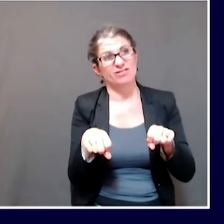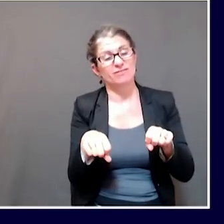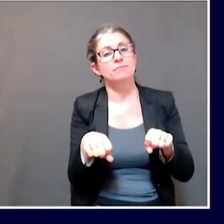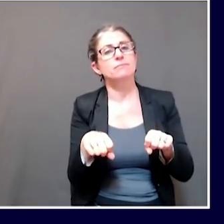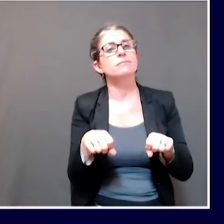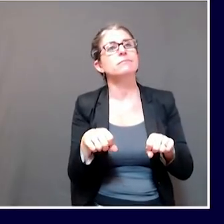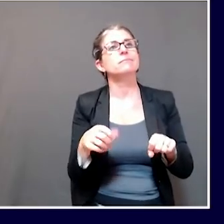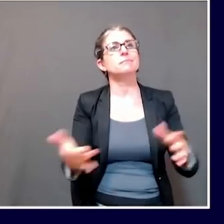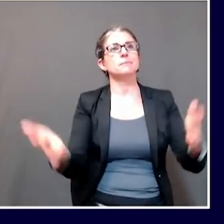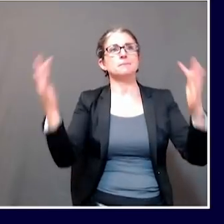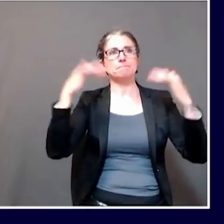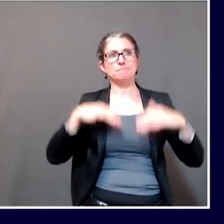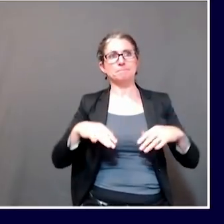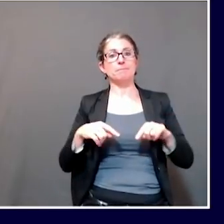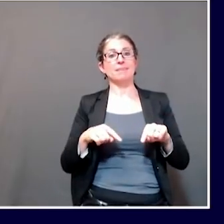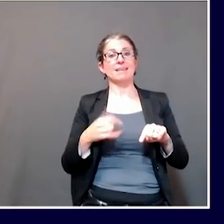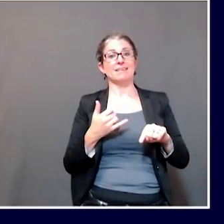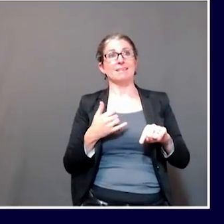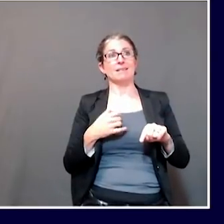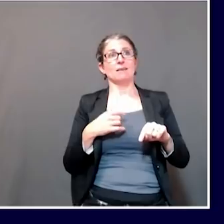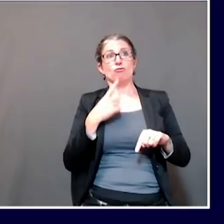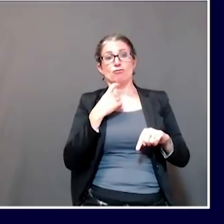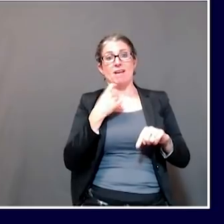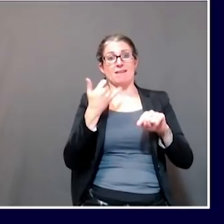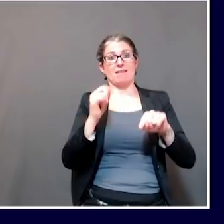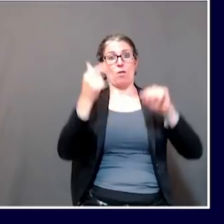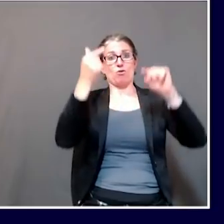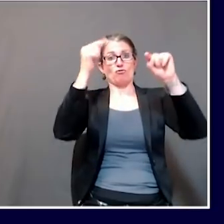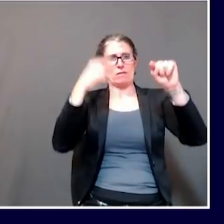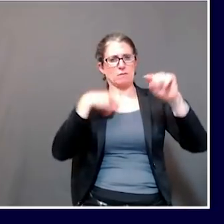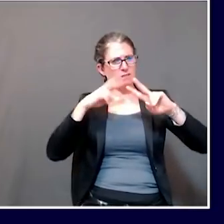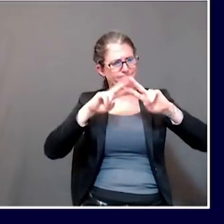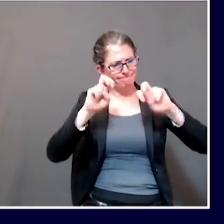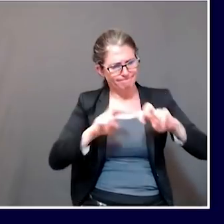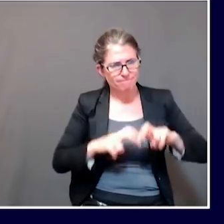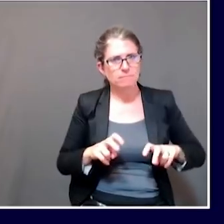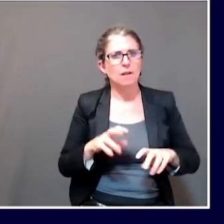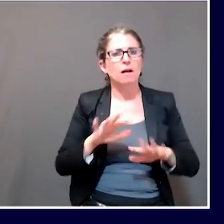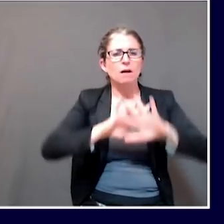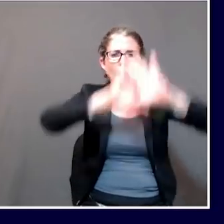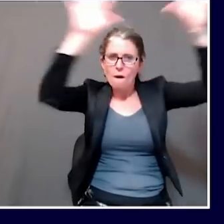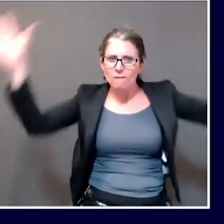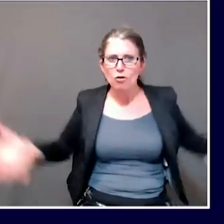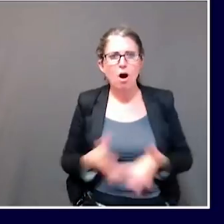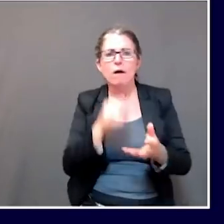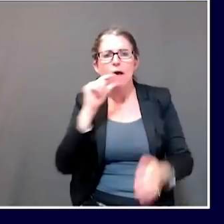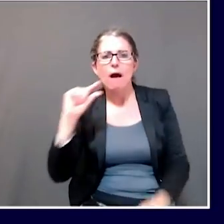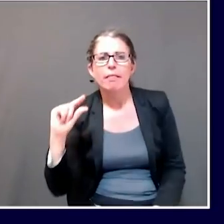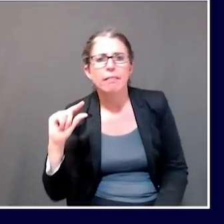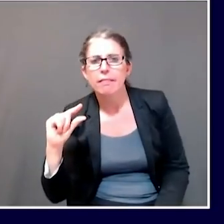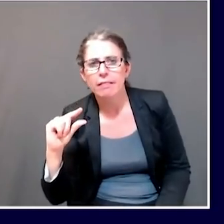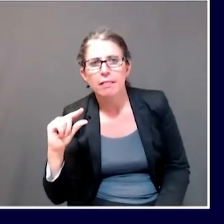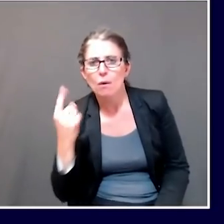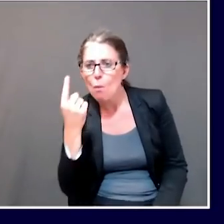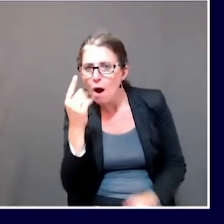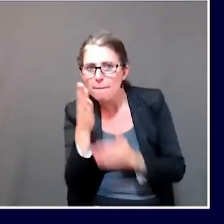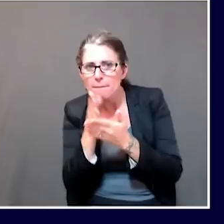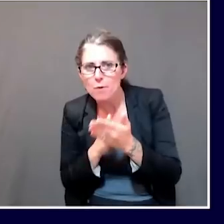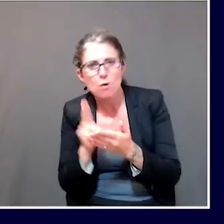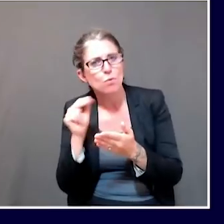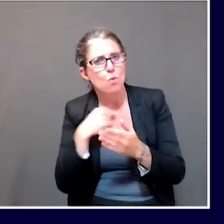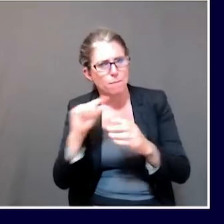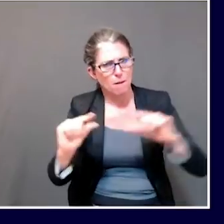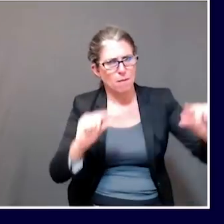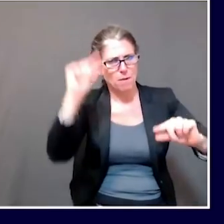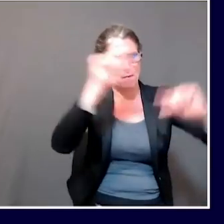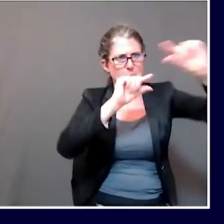such as the presence of outbreaks or the conditions on the ground that you just noted. So it's not entirely